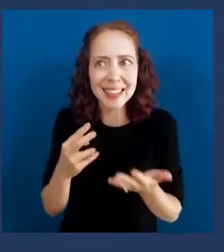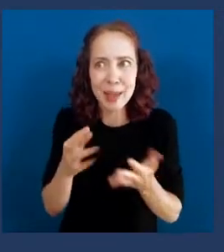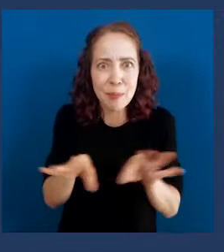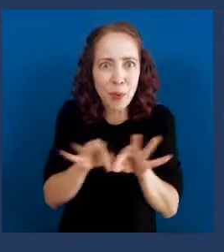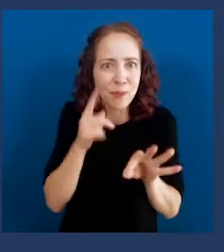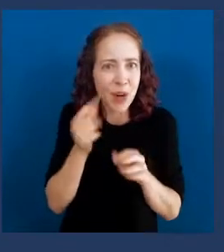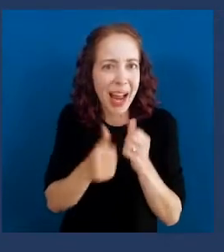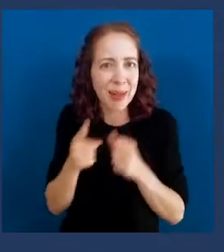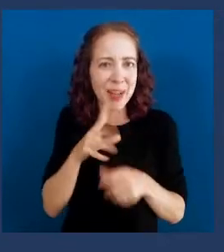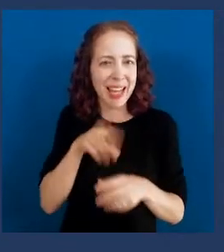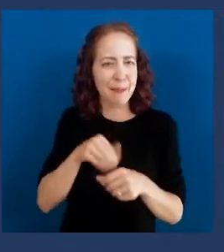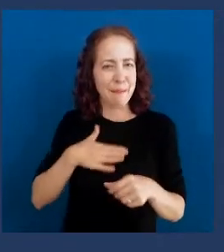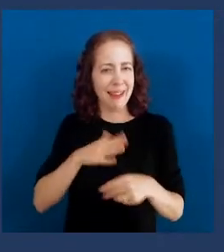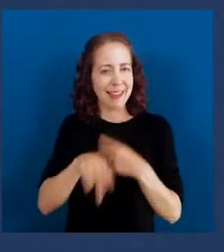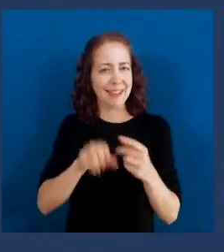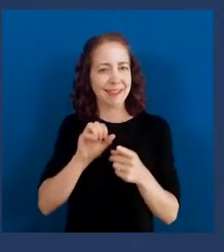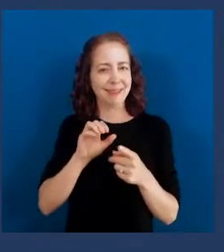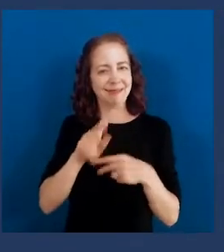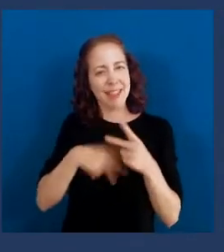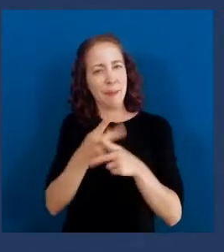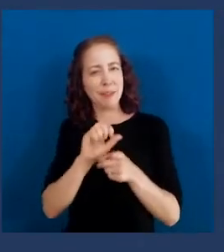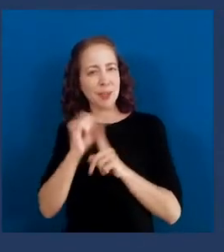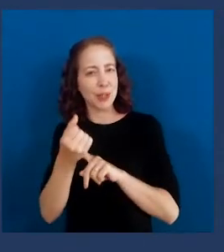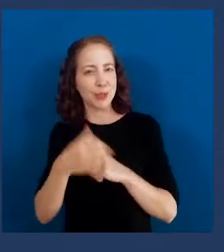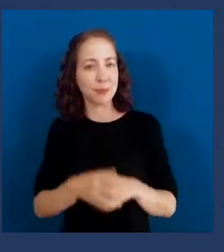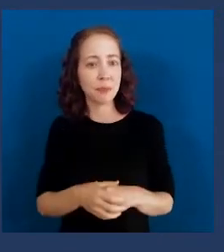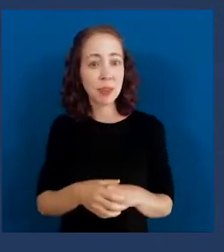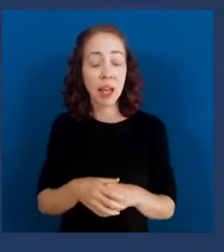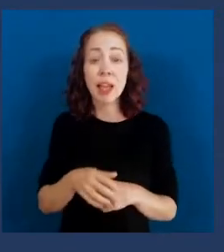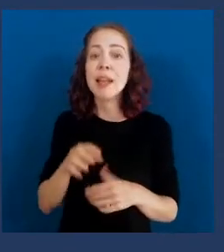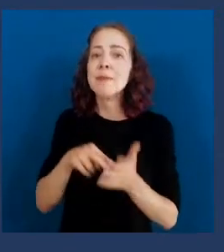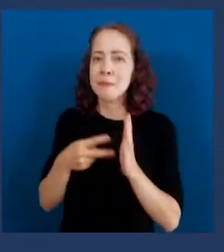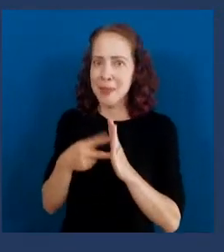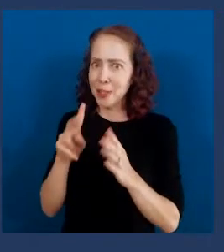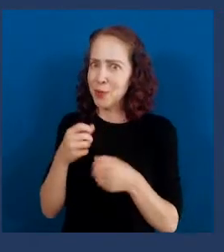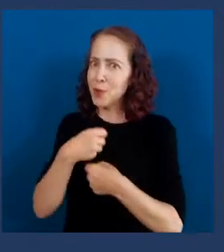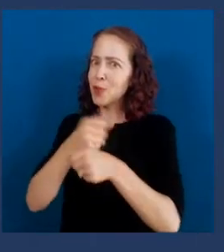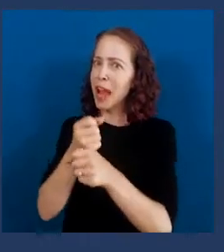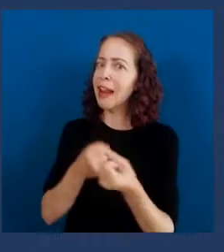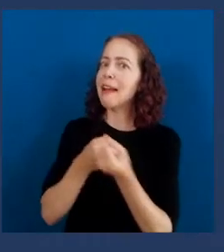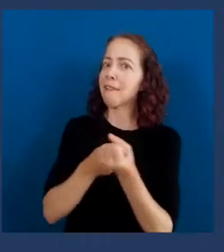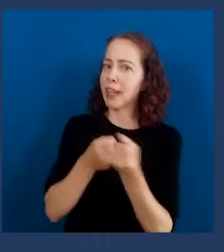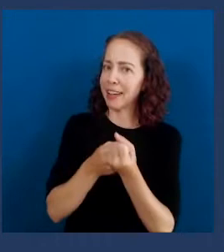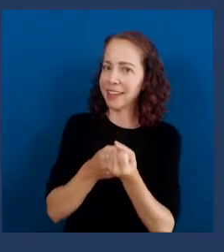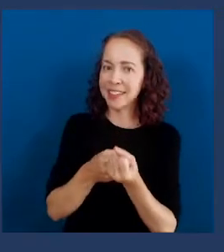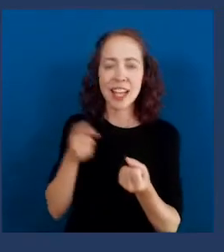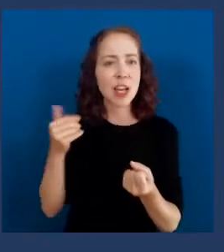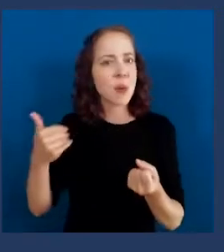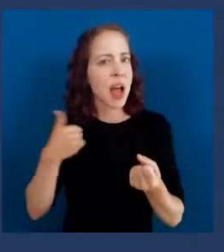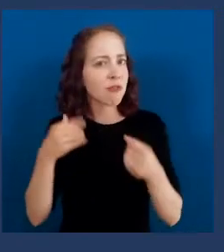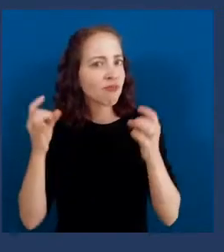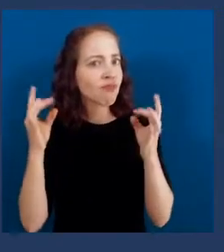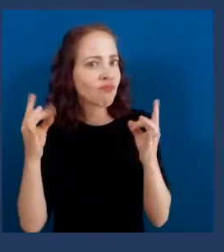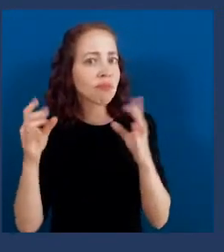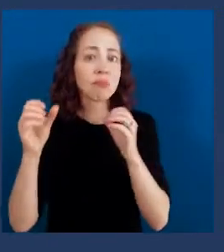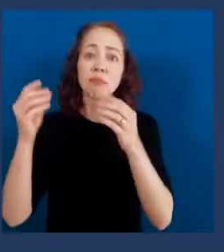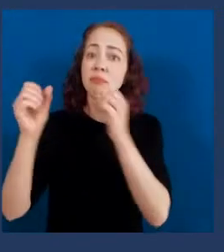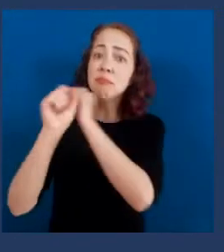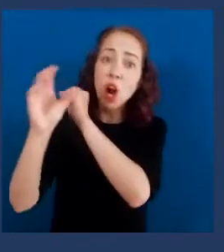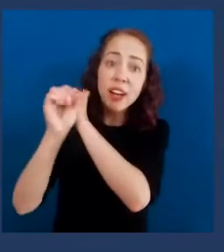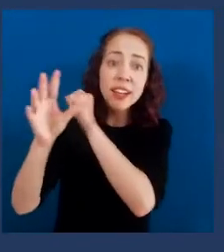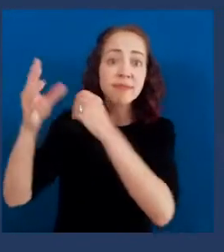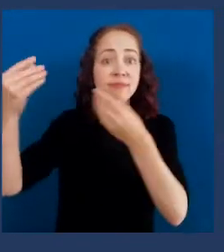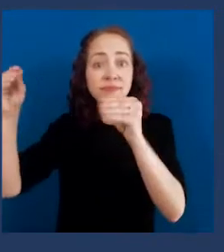think, everyone and anyone that's in my type of situation. And with that, what you create is an advocate. And you have great marketing, you have